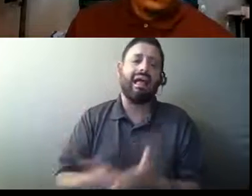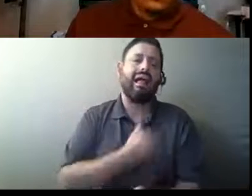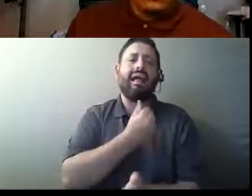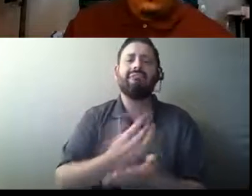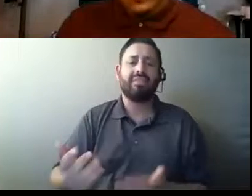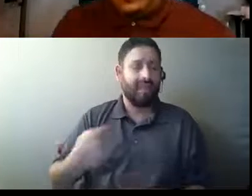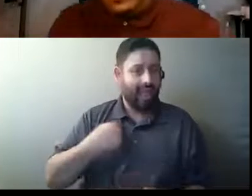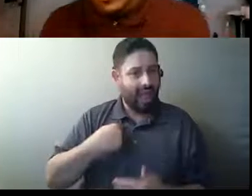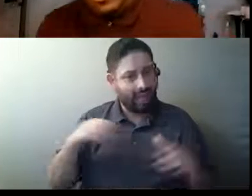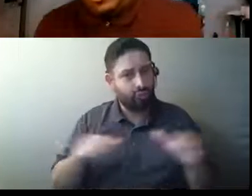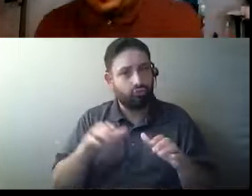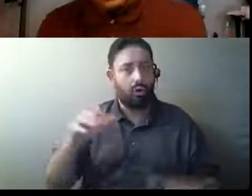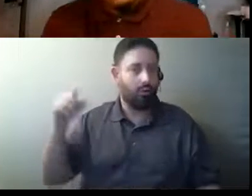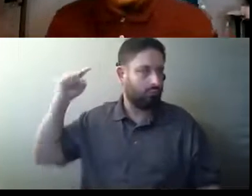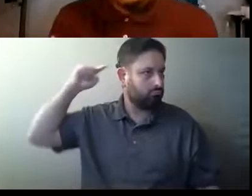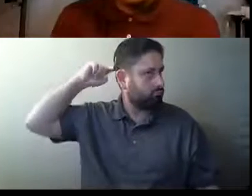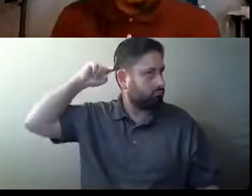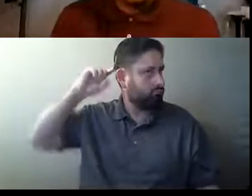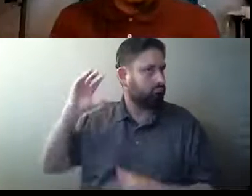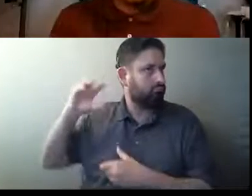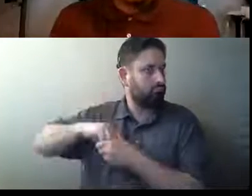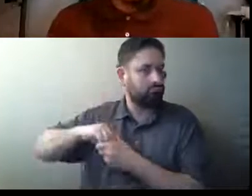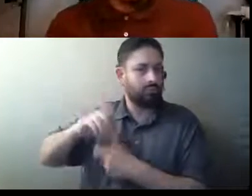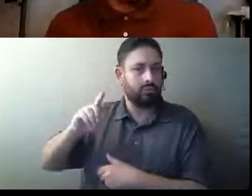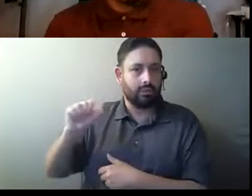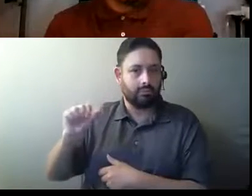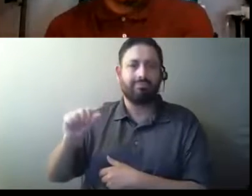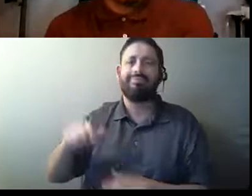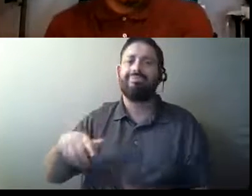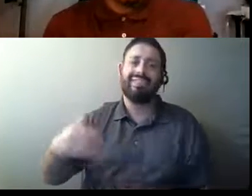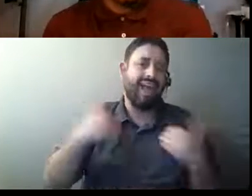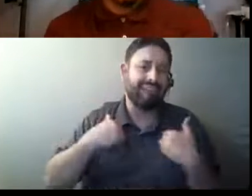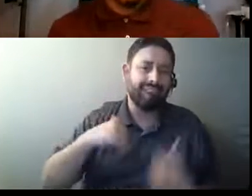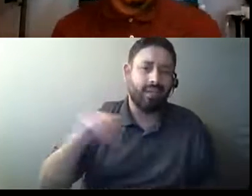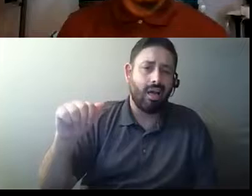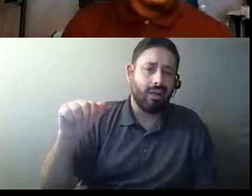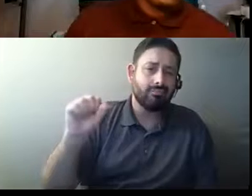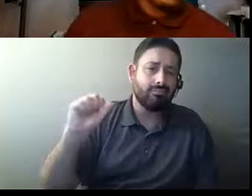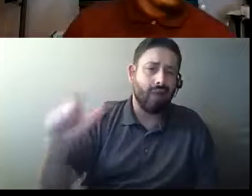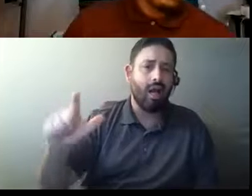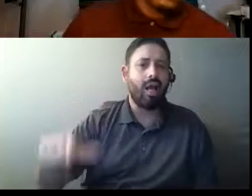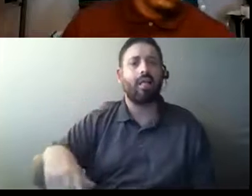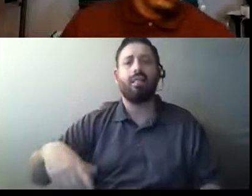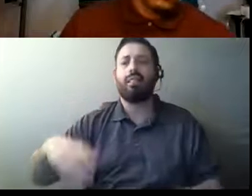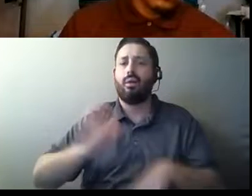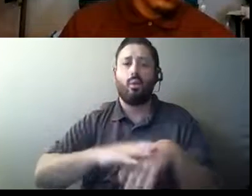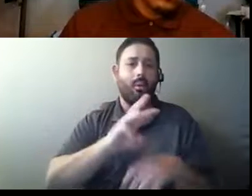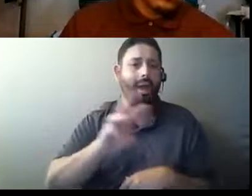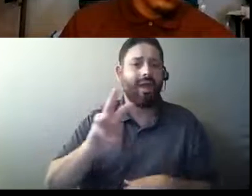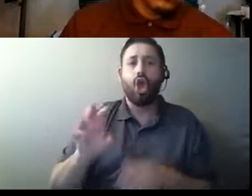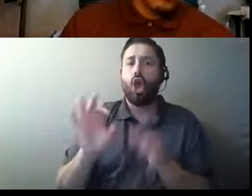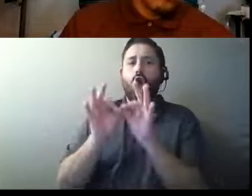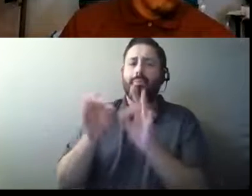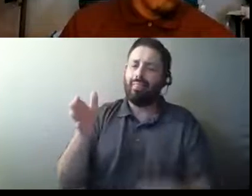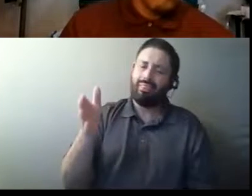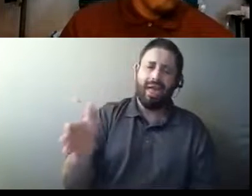has the disability community in mind. Like I said, they're on my website. ASL is on my website. I have an interpreter at all of my speeches,